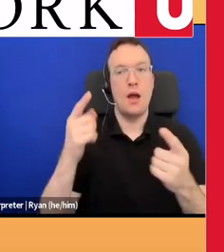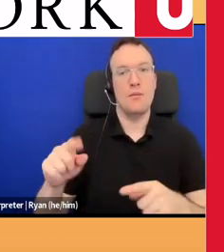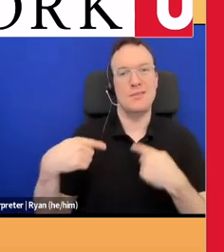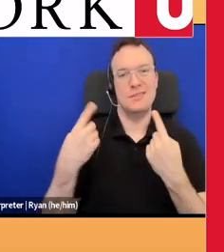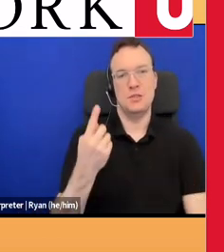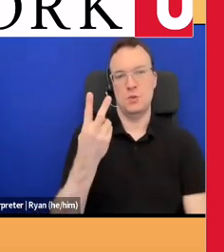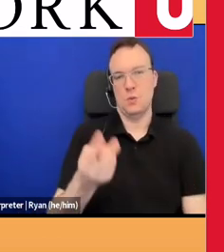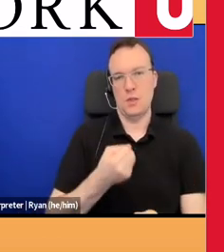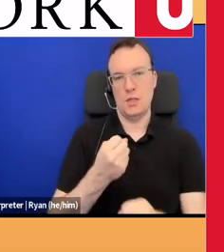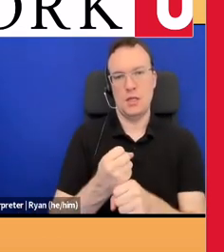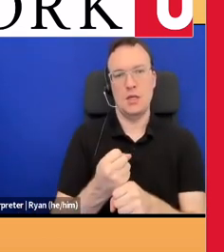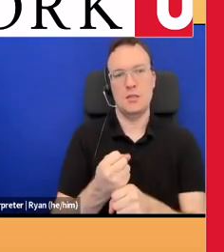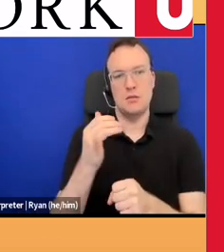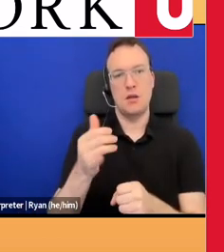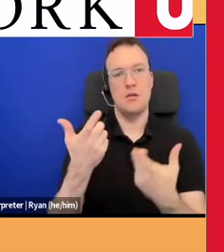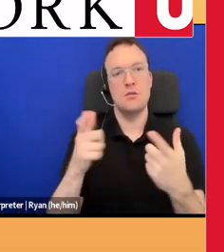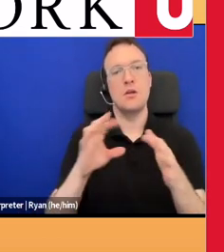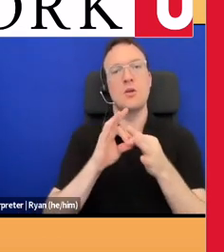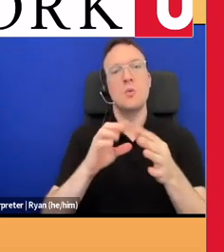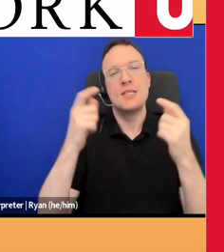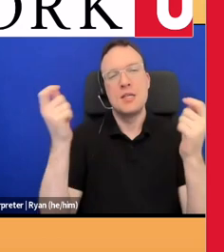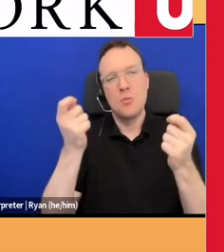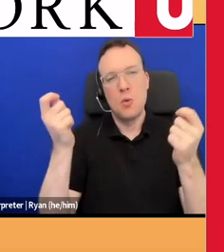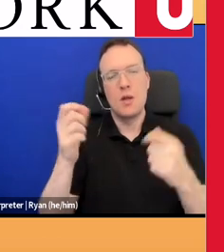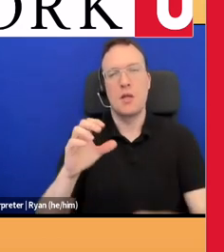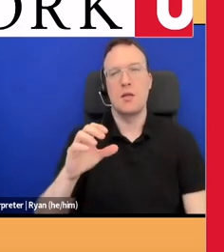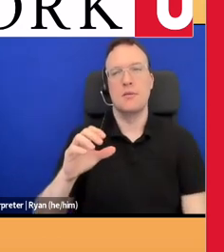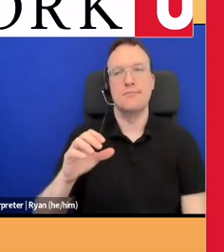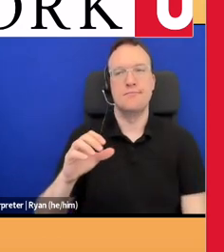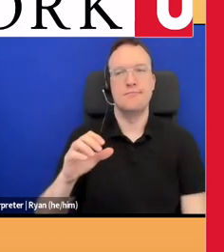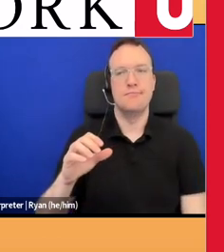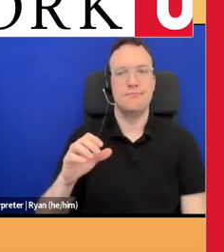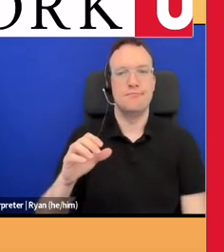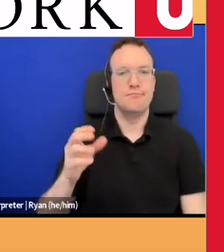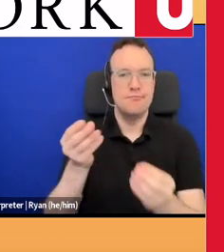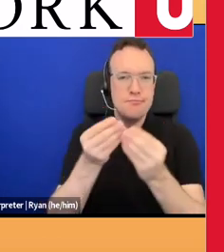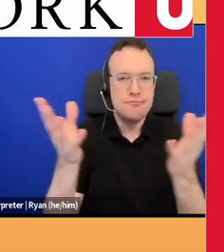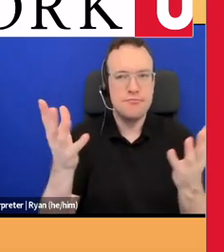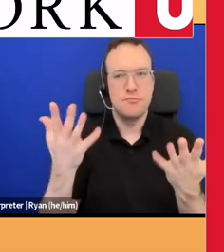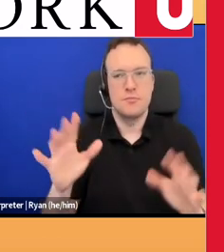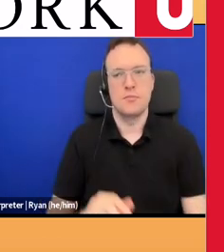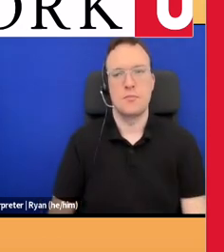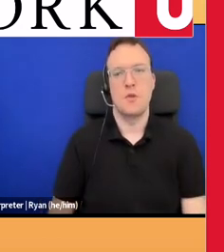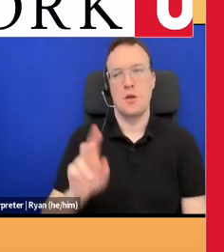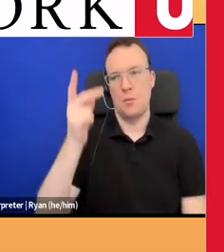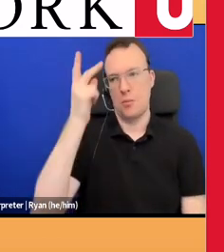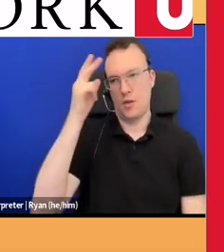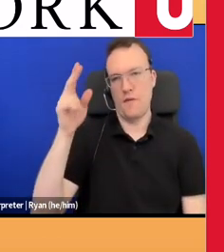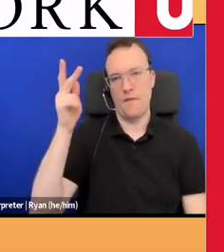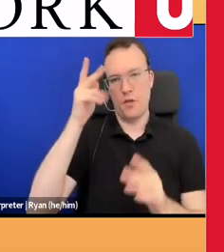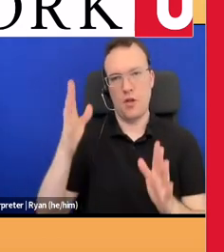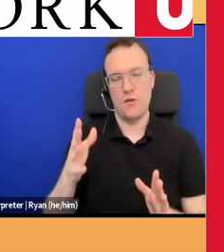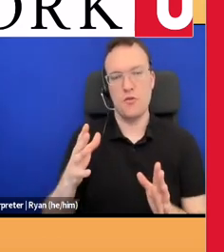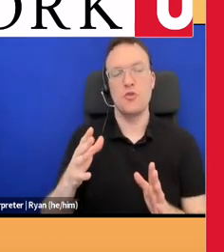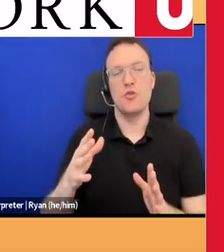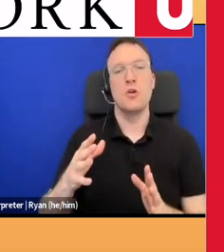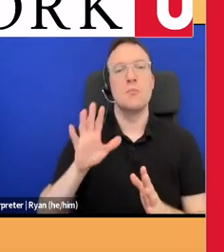2 years have been largely ceremonial. Political philosopher Sally Schultz might call them